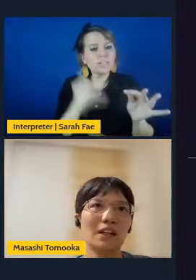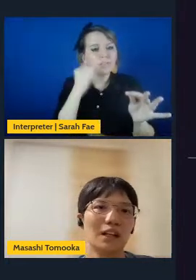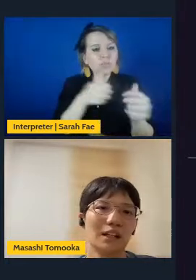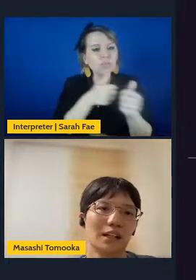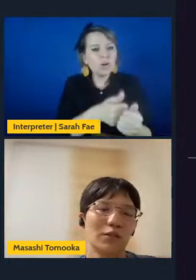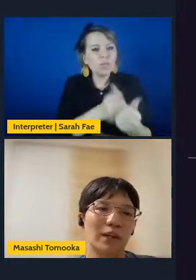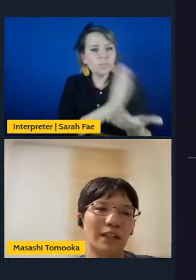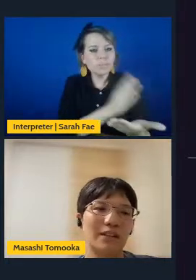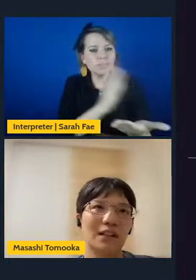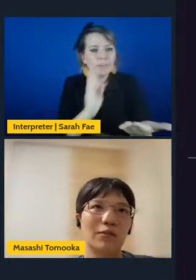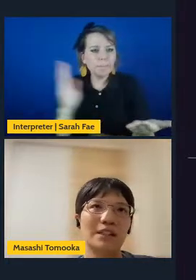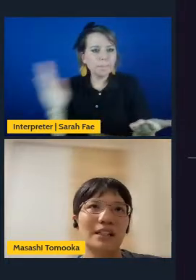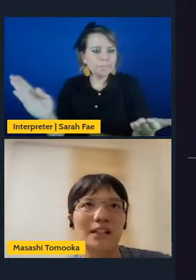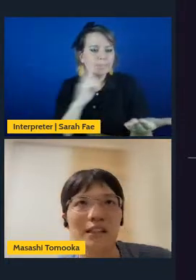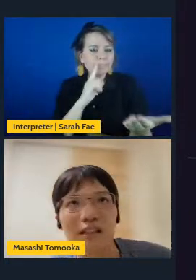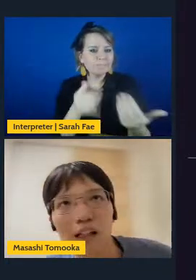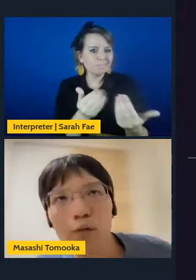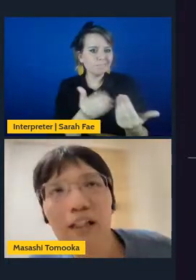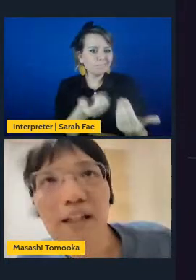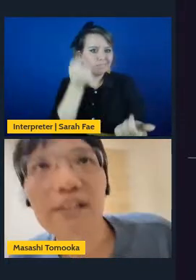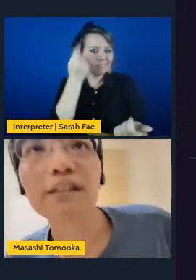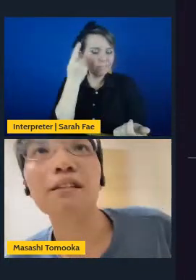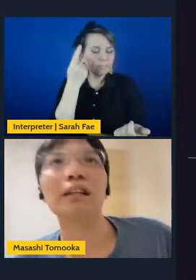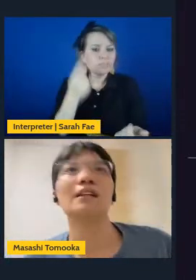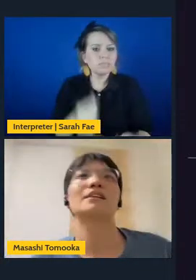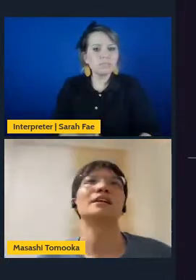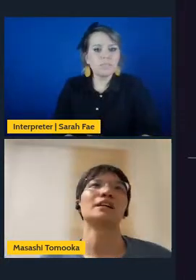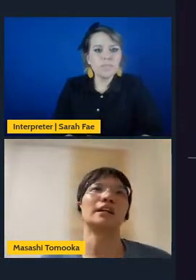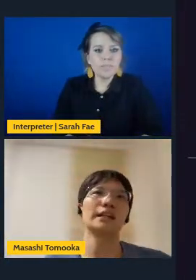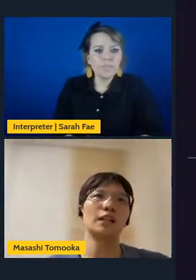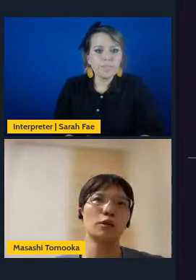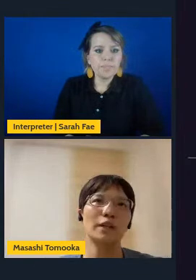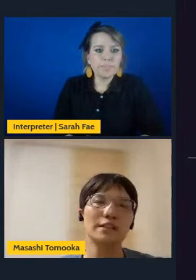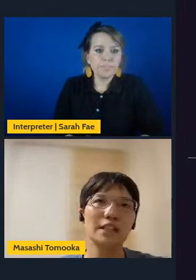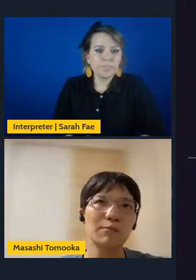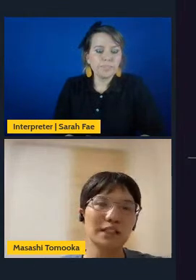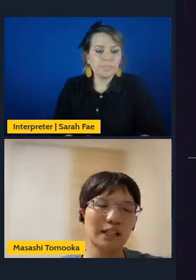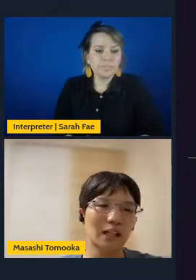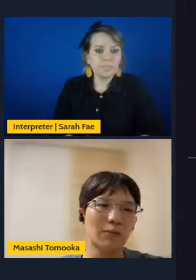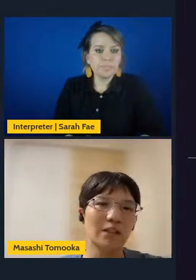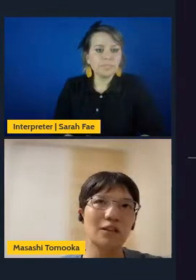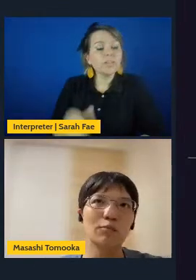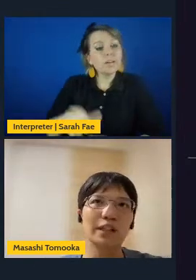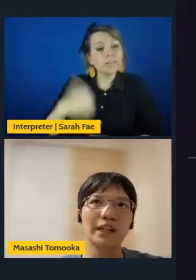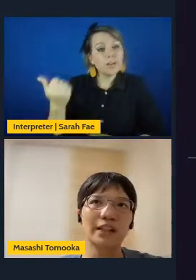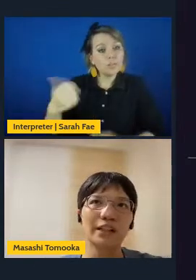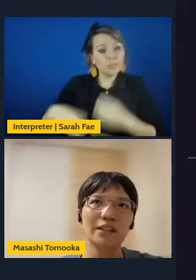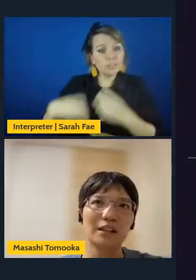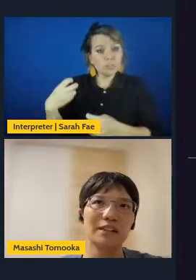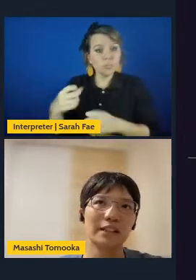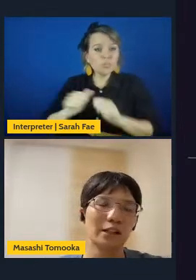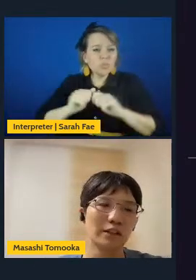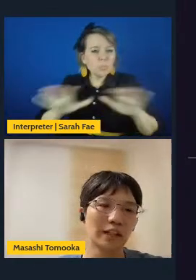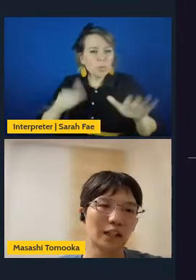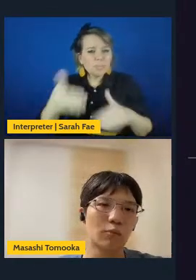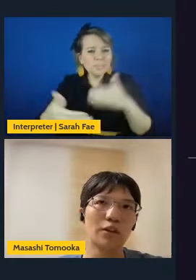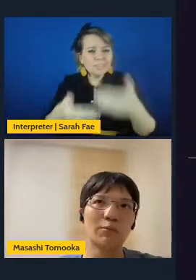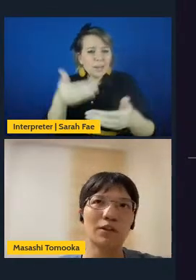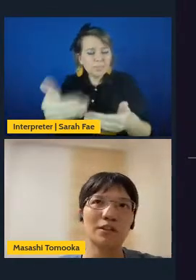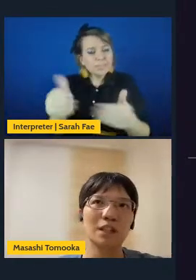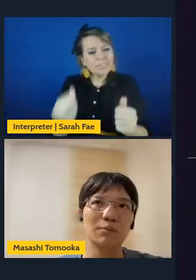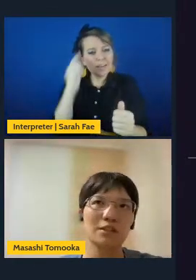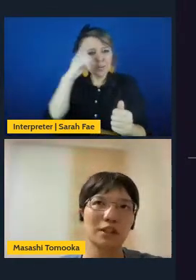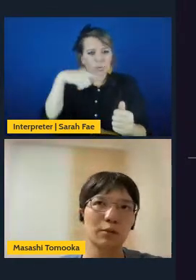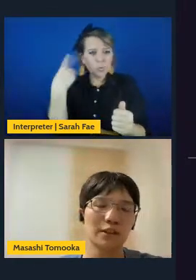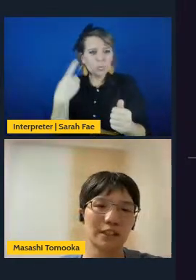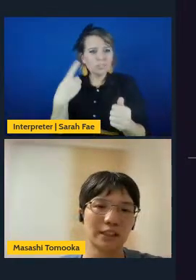load. But however, the disadvantage is that deployment steps are a bit complicated. They require